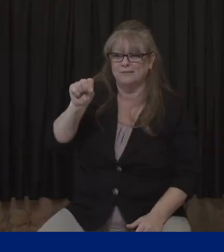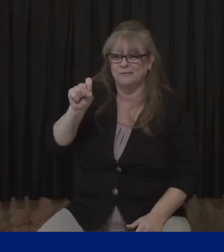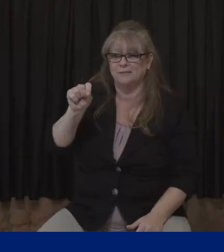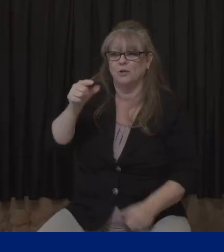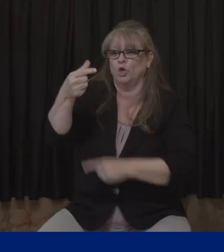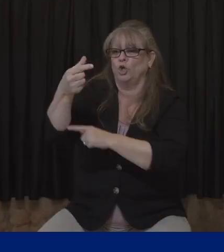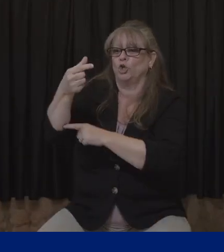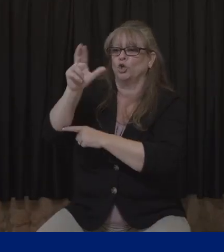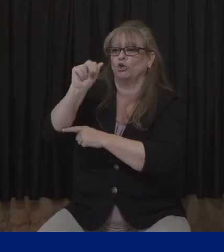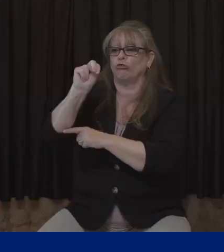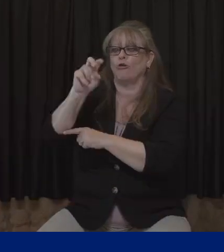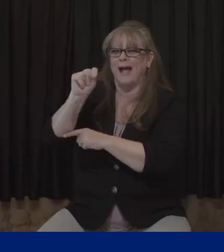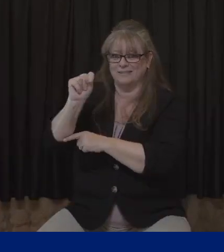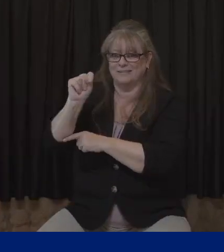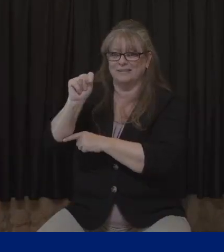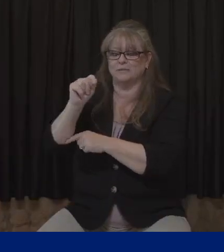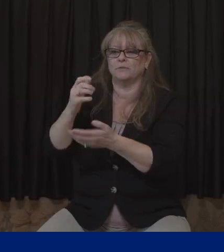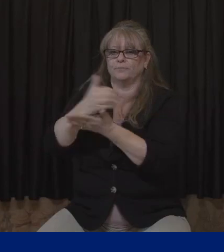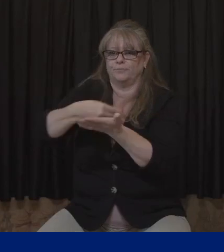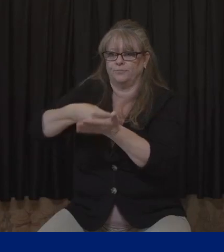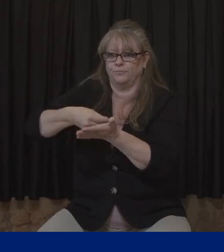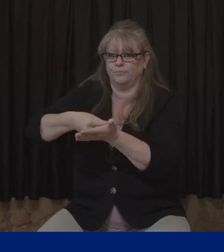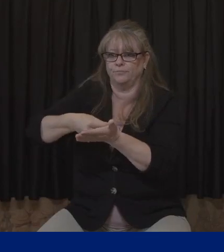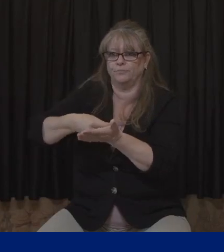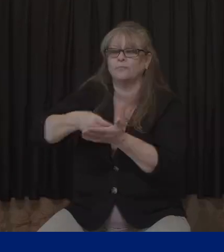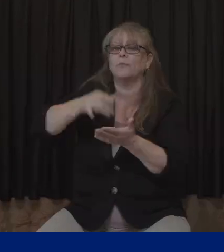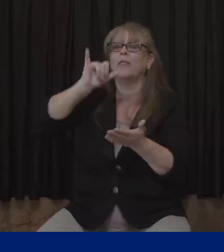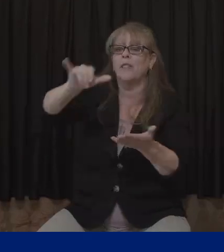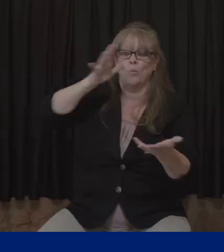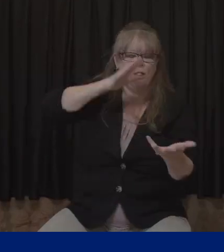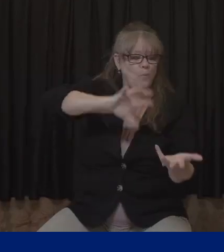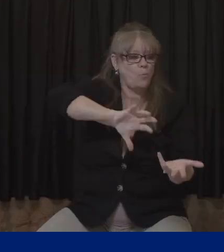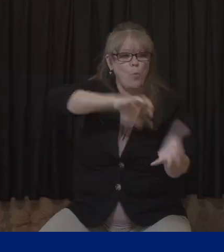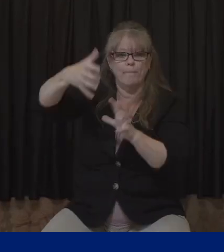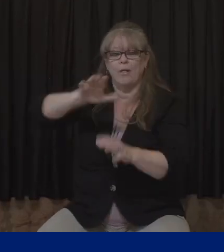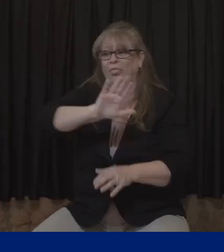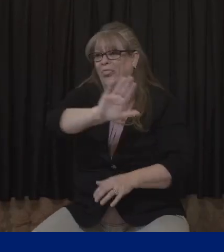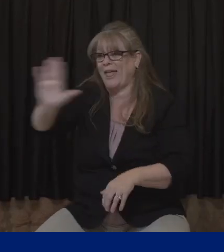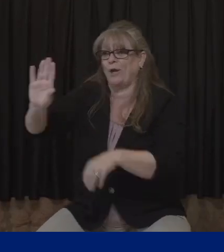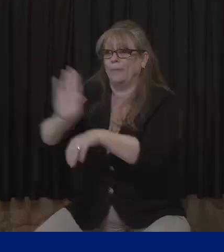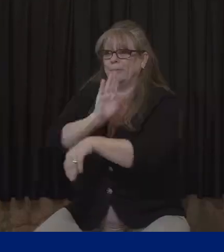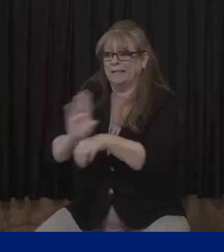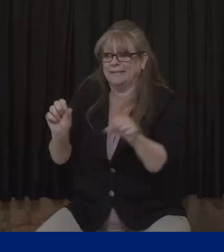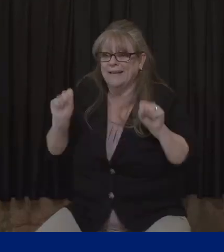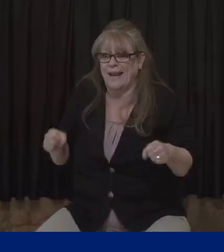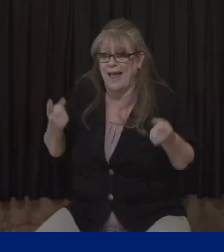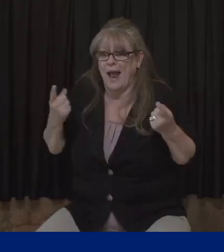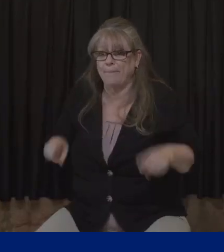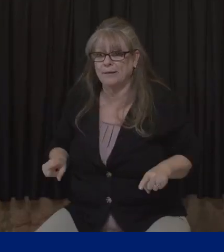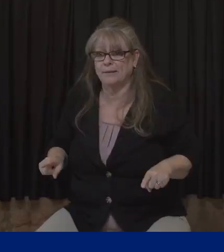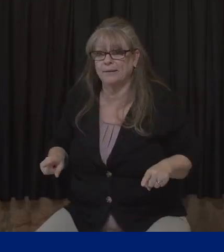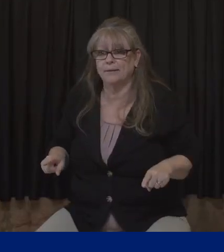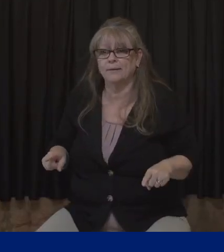which is they are actually increasing disruption to business and jobs by contributing to worse public health, greater spread of the deadly virus, and